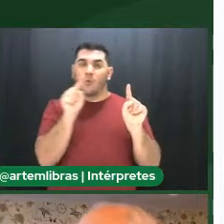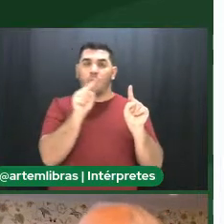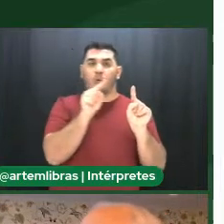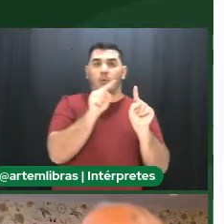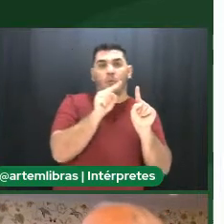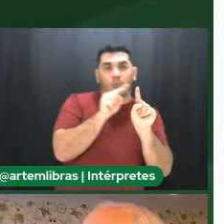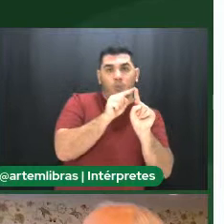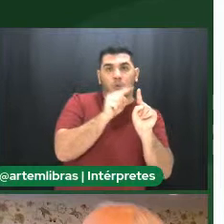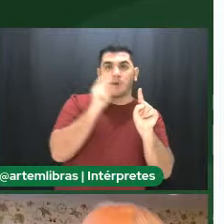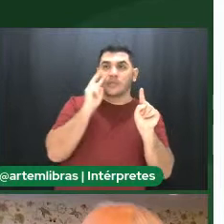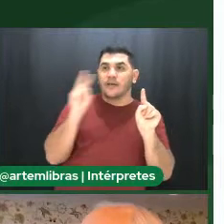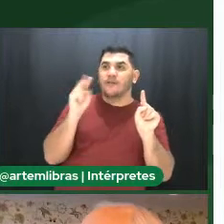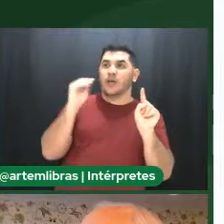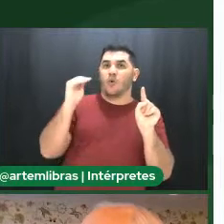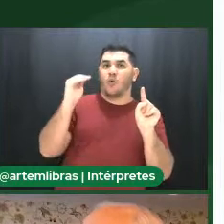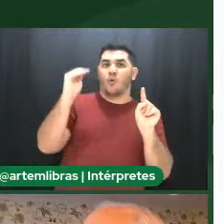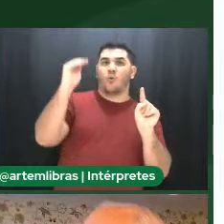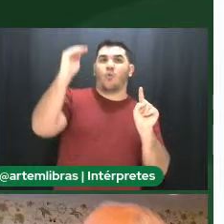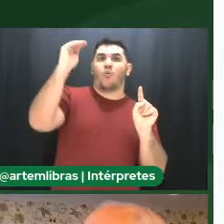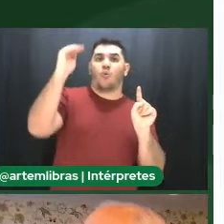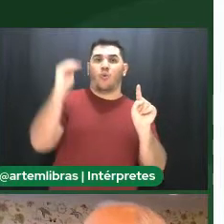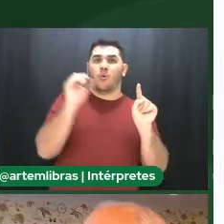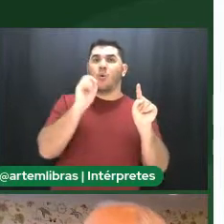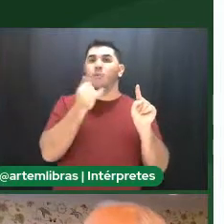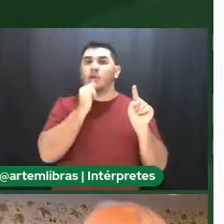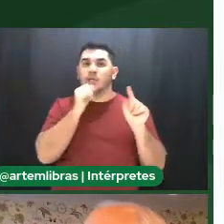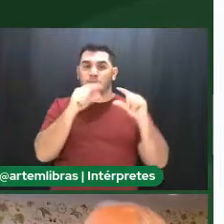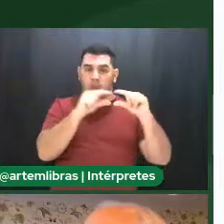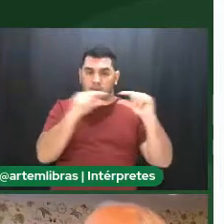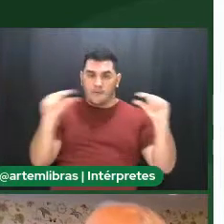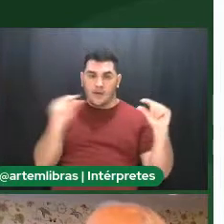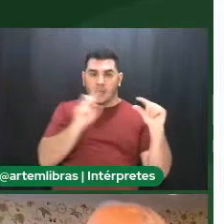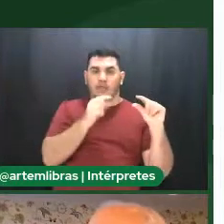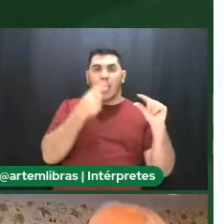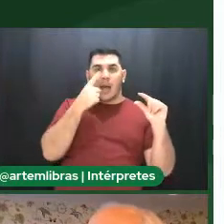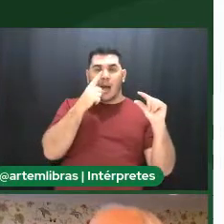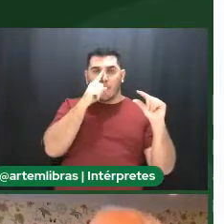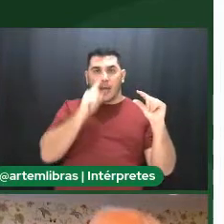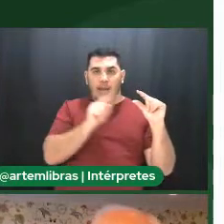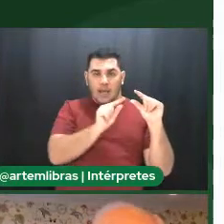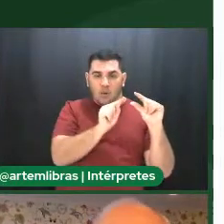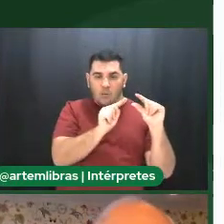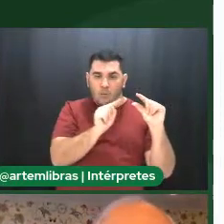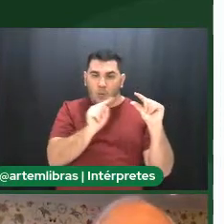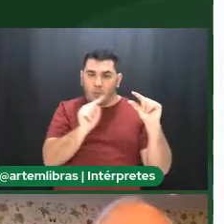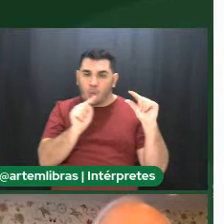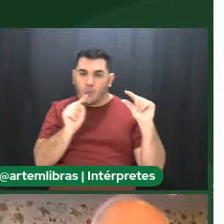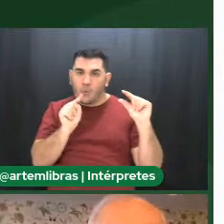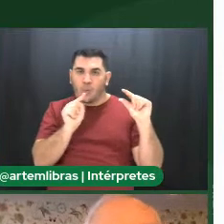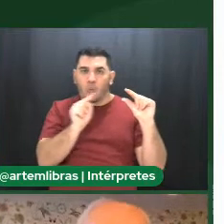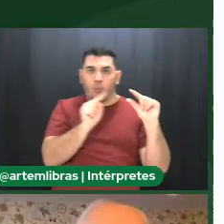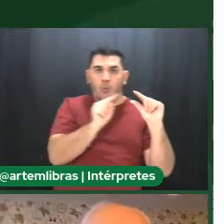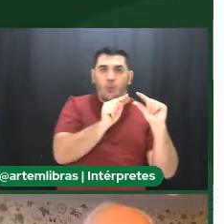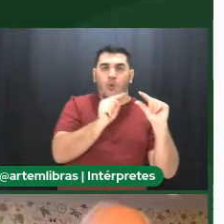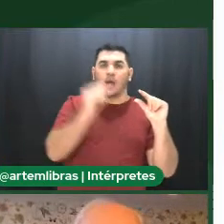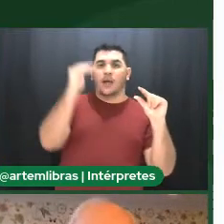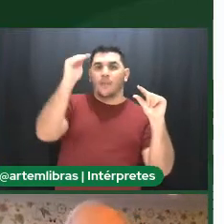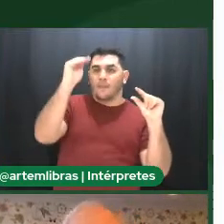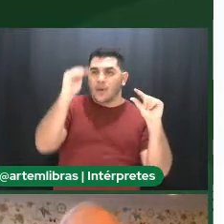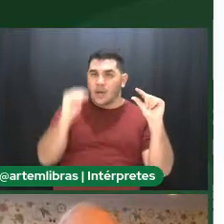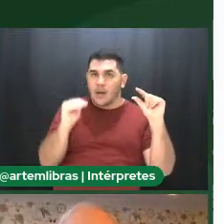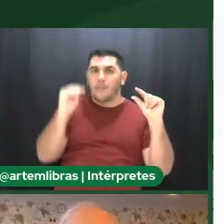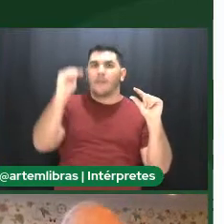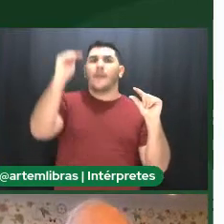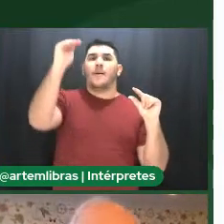to the right, you get more blue, and the score goes up. If you move liquid assets to the right, maybe you borrow money